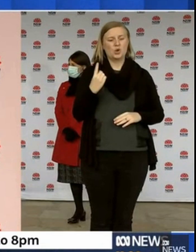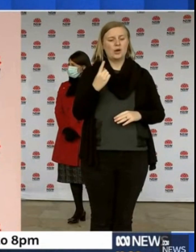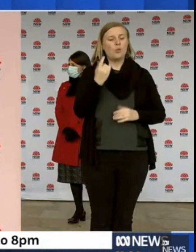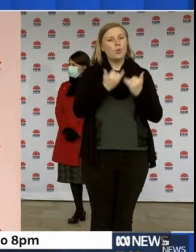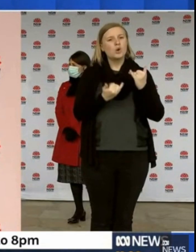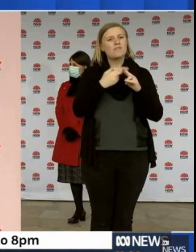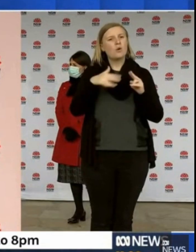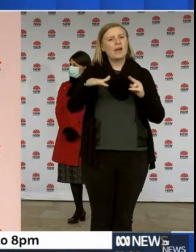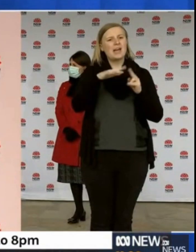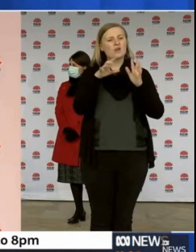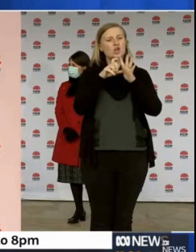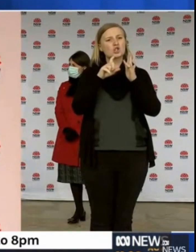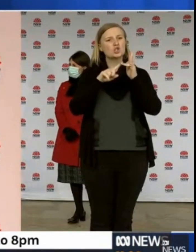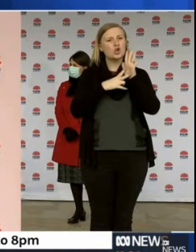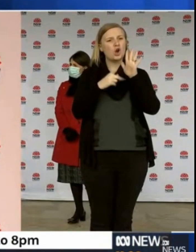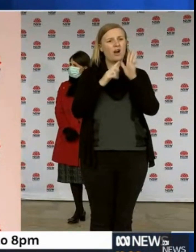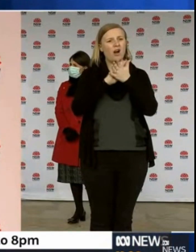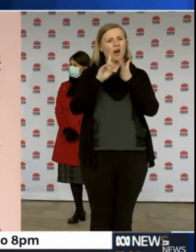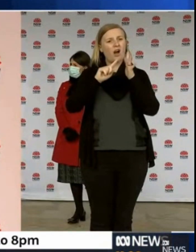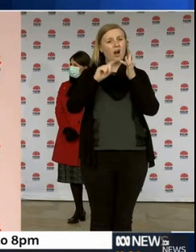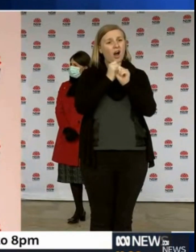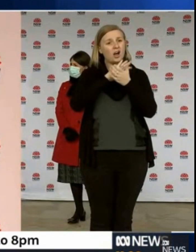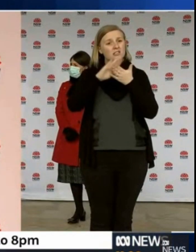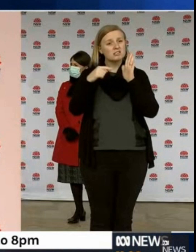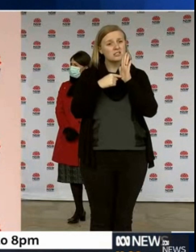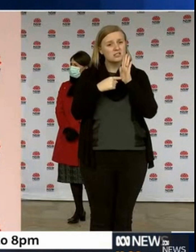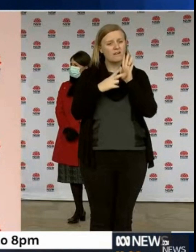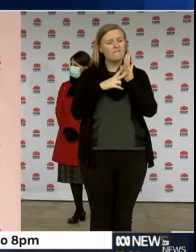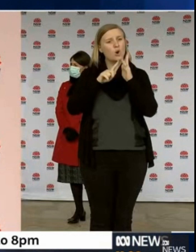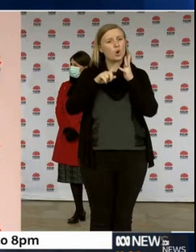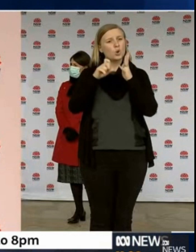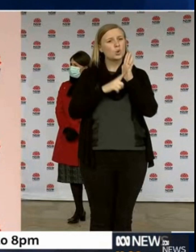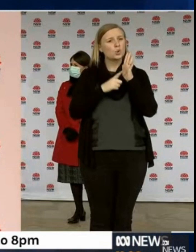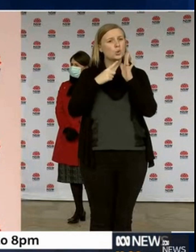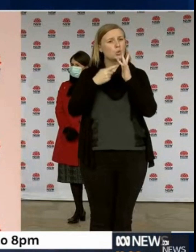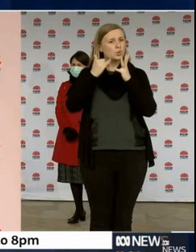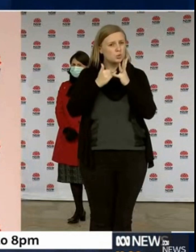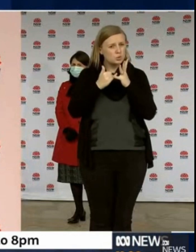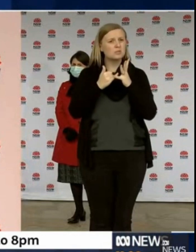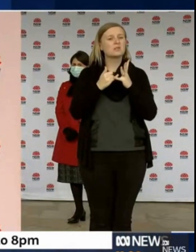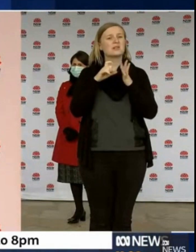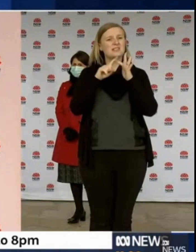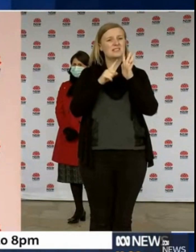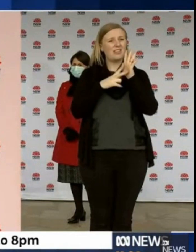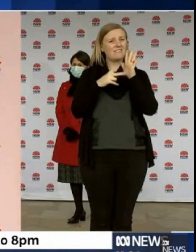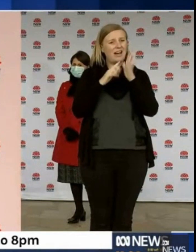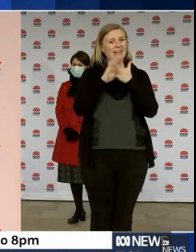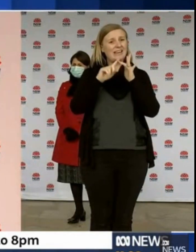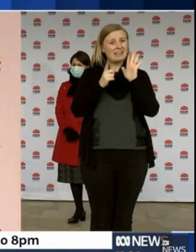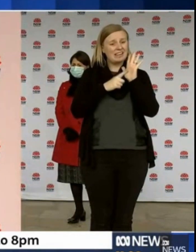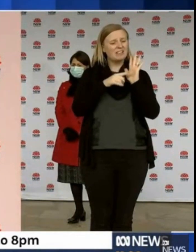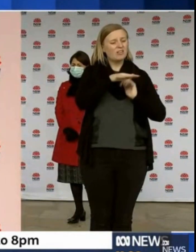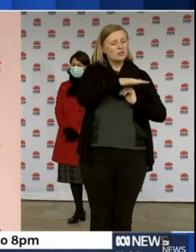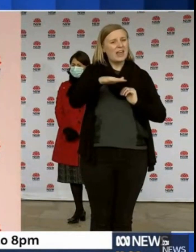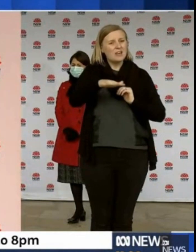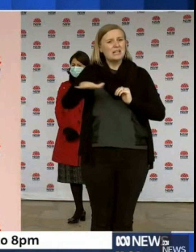with symptoms in Dover Heights, Vaucluse and Bellevue Hill. Just to reassure you, there's many testing sites in those